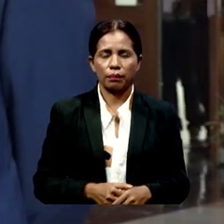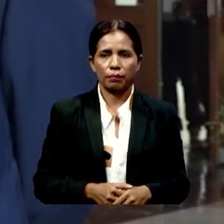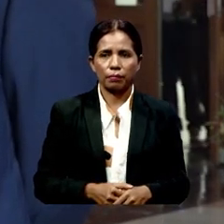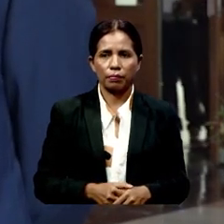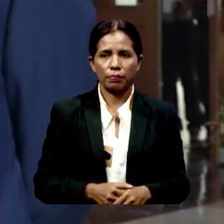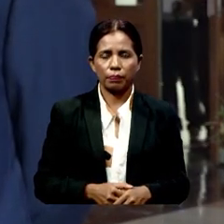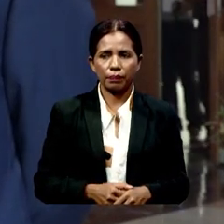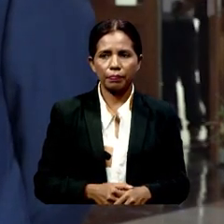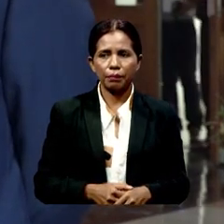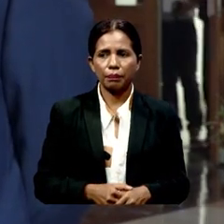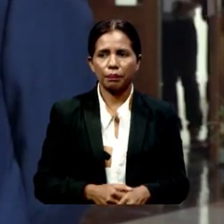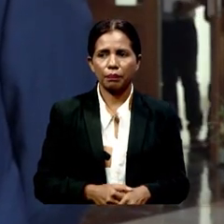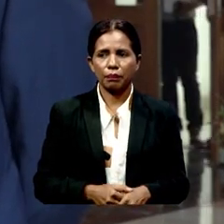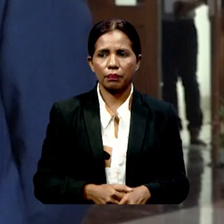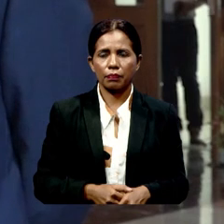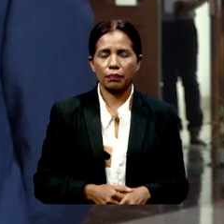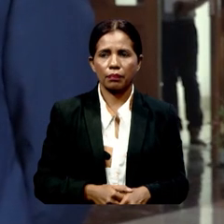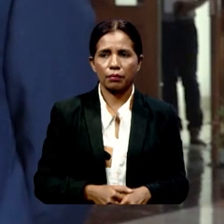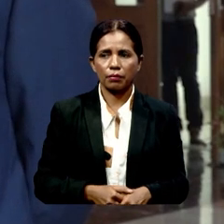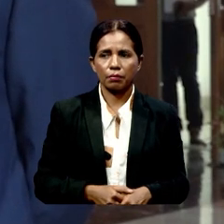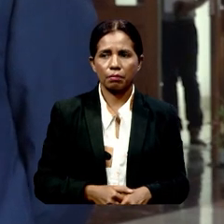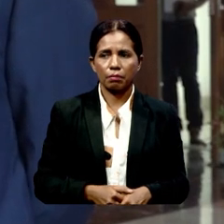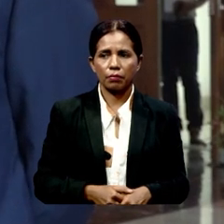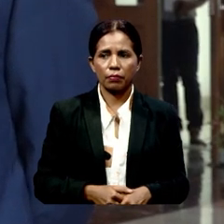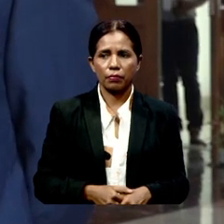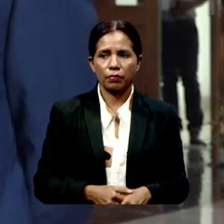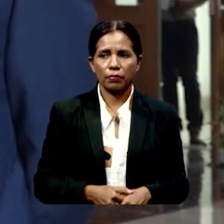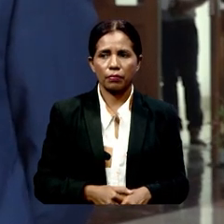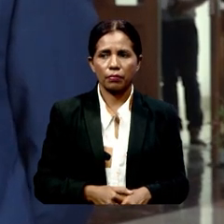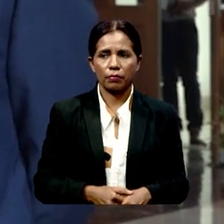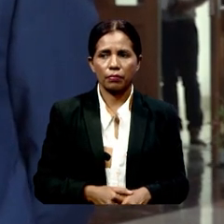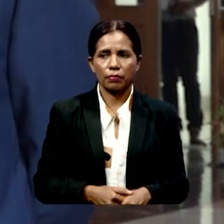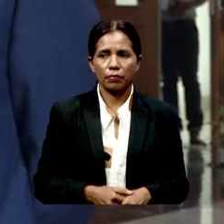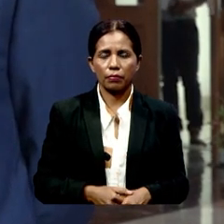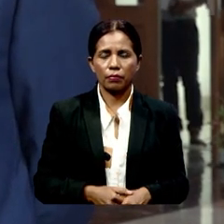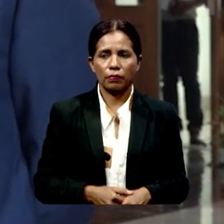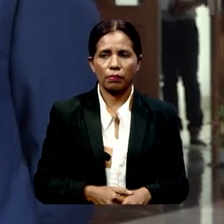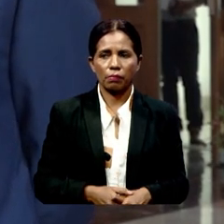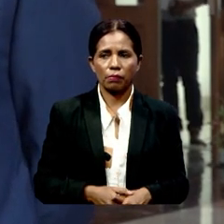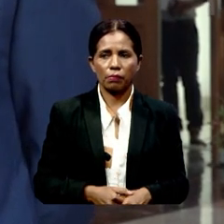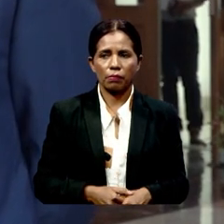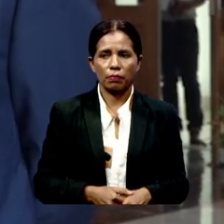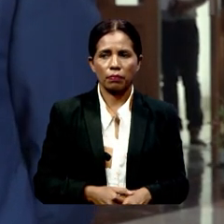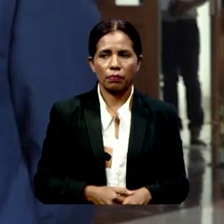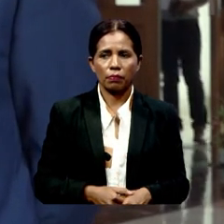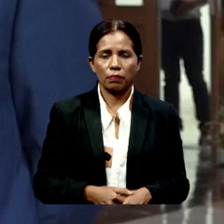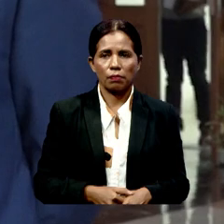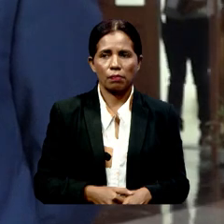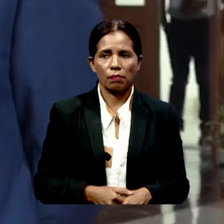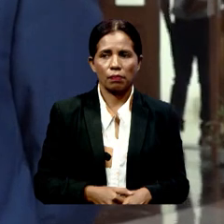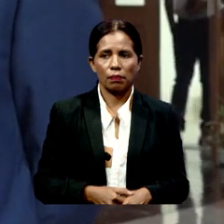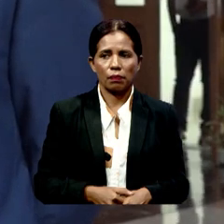obviously as IFC, you know, we really look to encourage the growth of private sector investment.